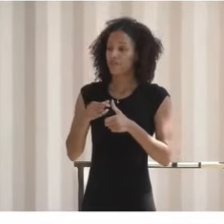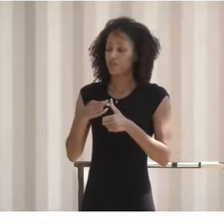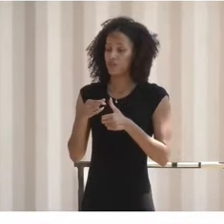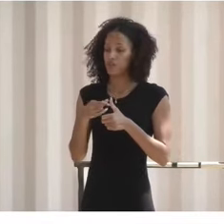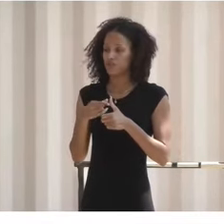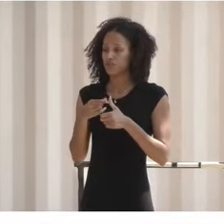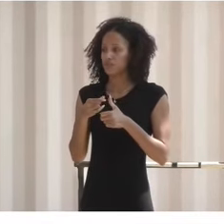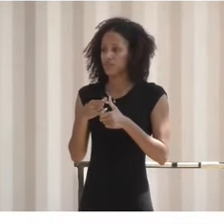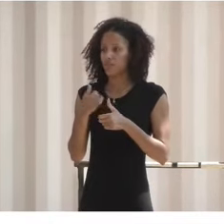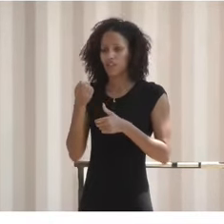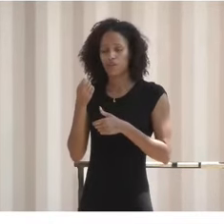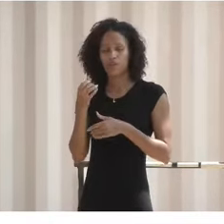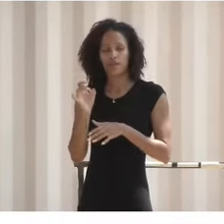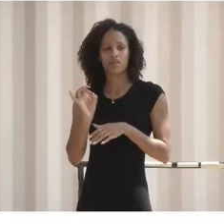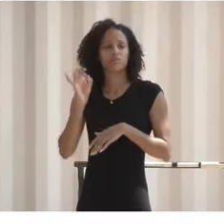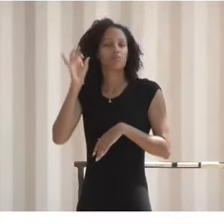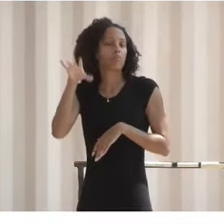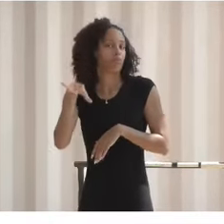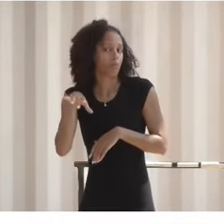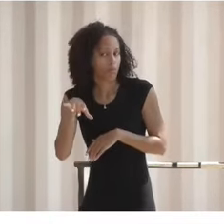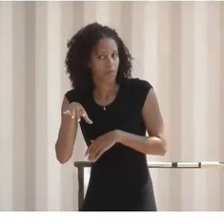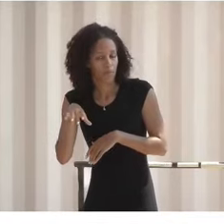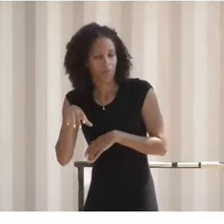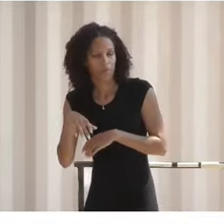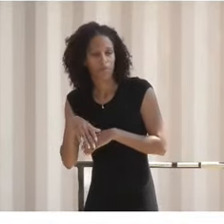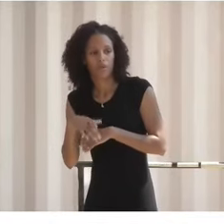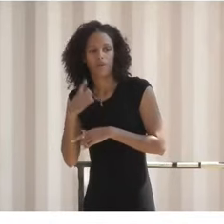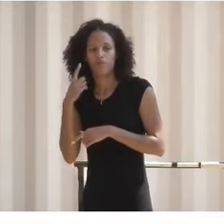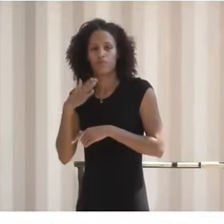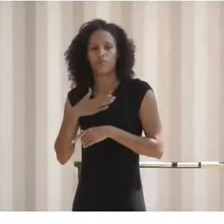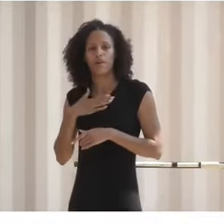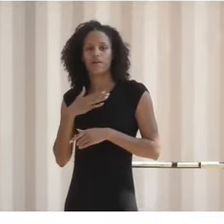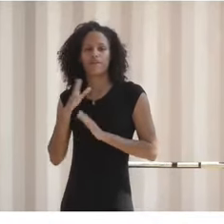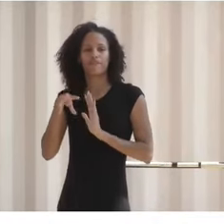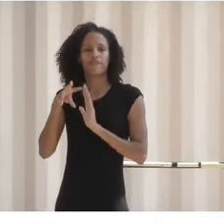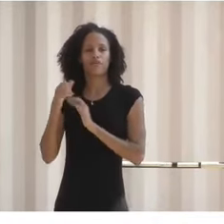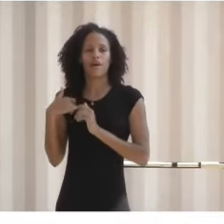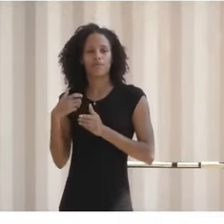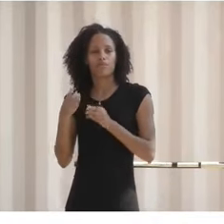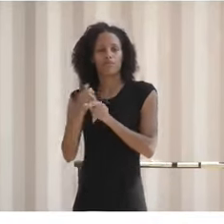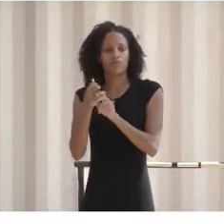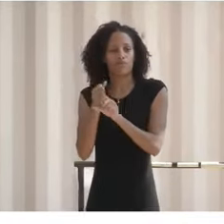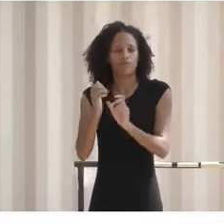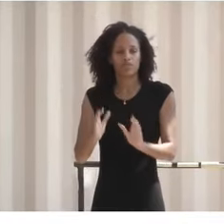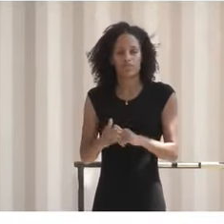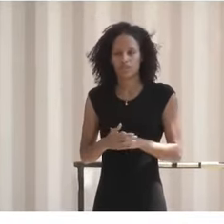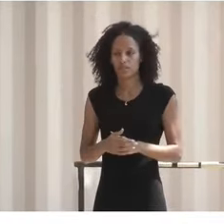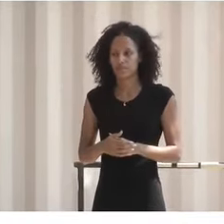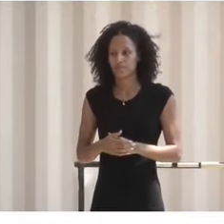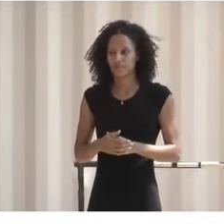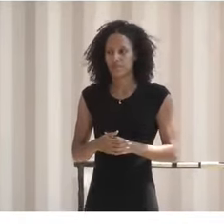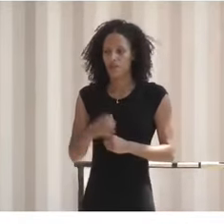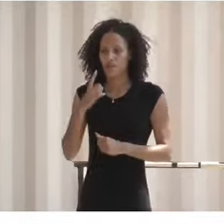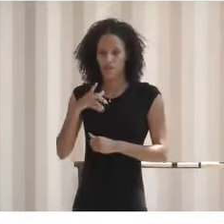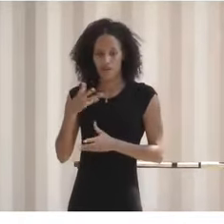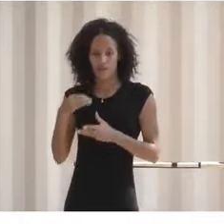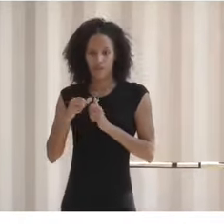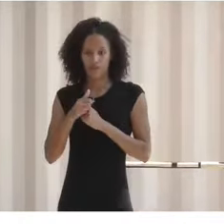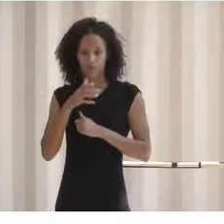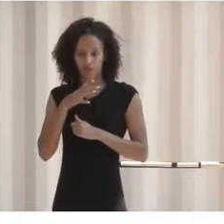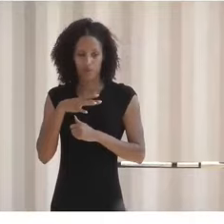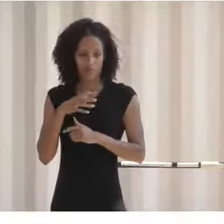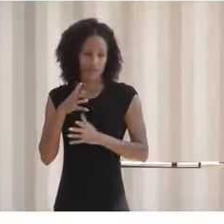with a bit of a shameless plug for a film I'm producing on this aspect of stewardship of women in